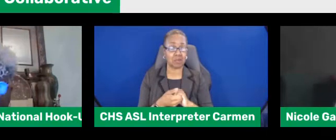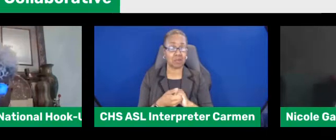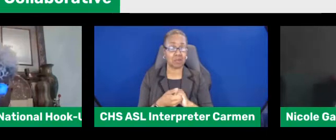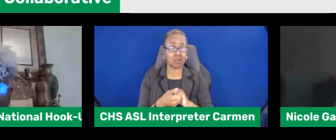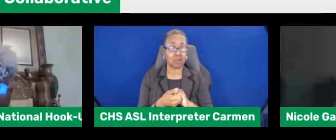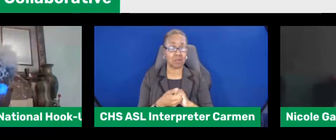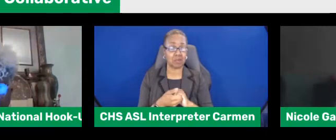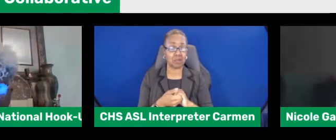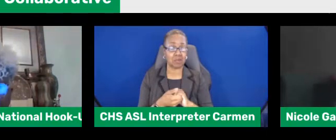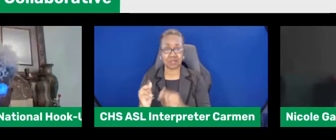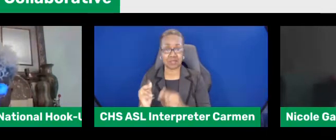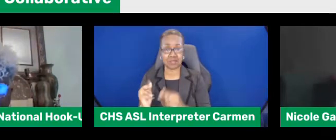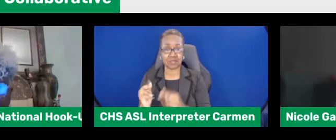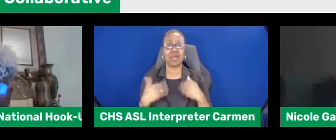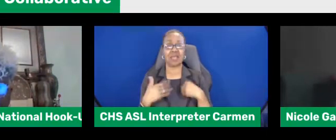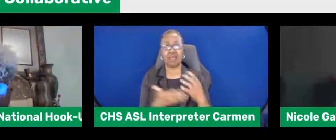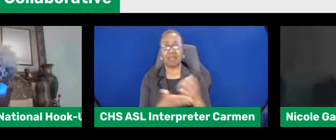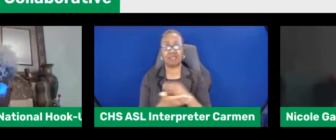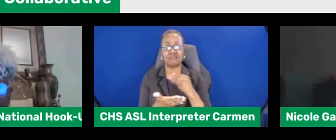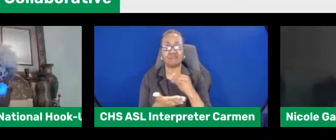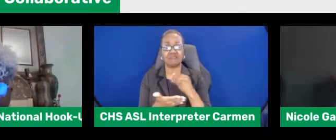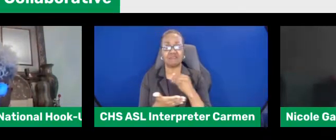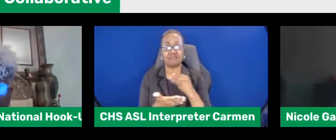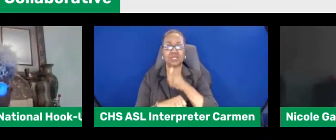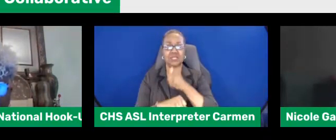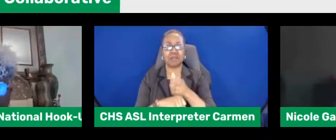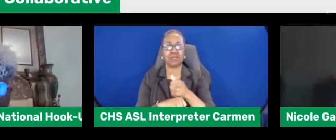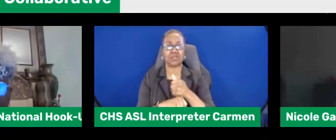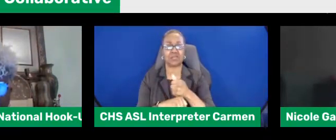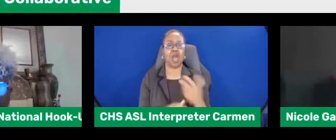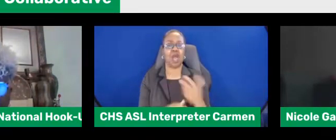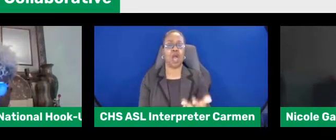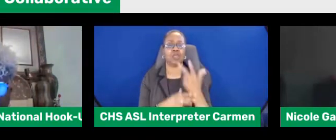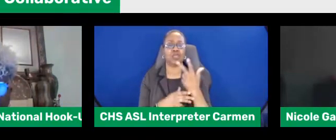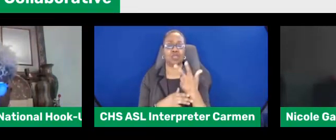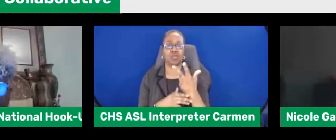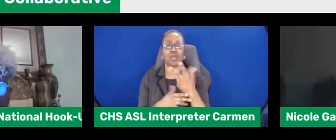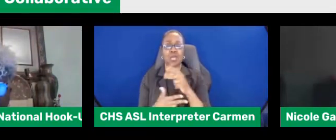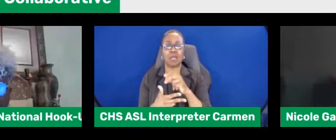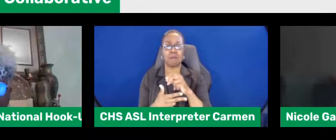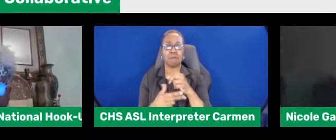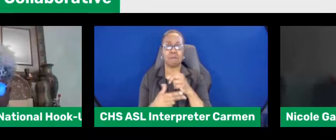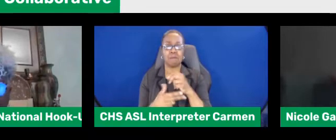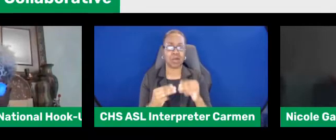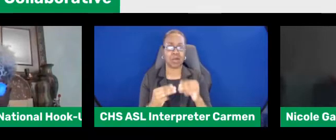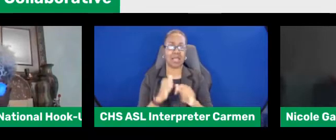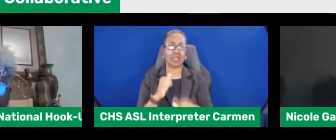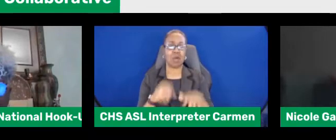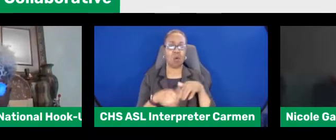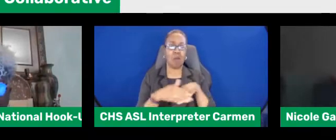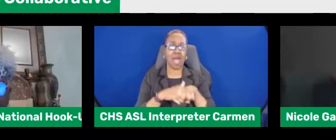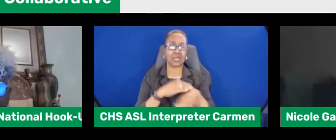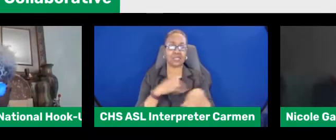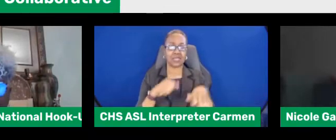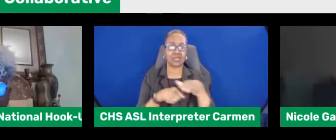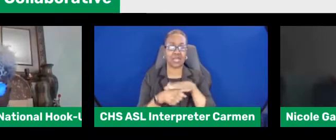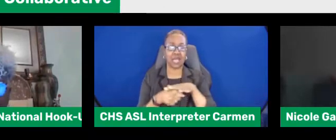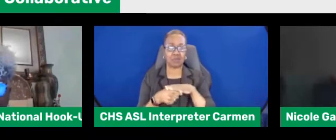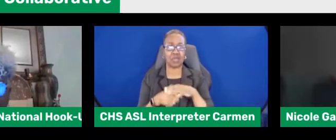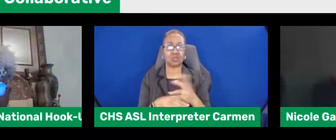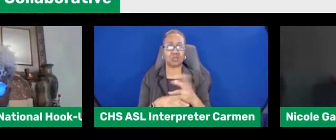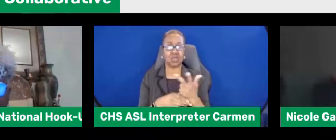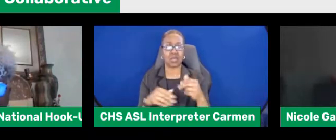to get the funding to establish 3 markets in those low access areas. So the 3 fresh markets that we're looking